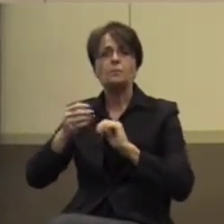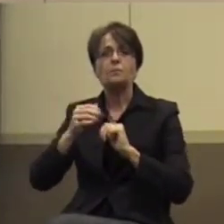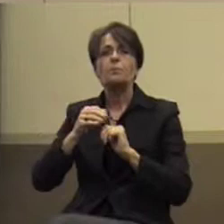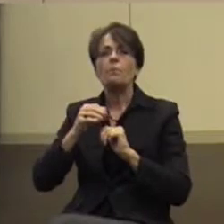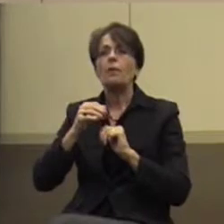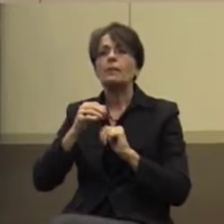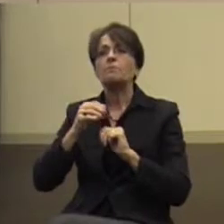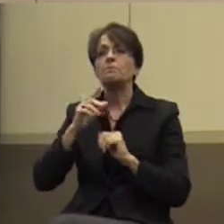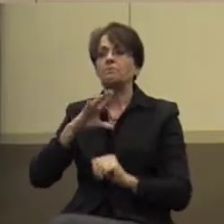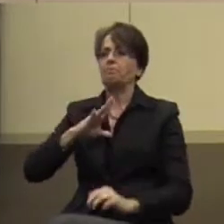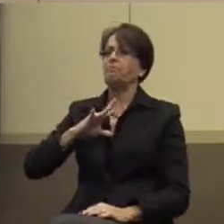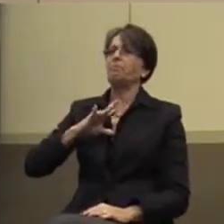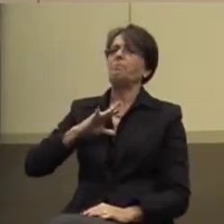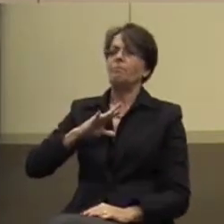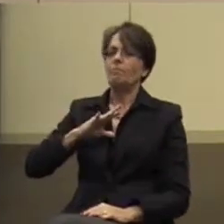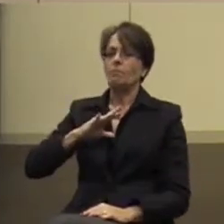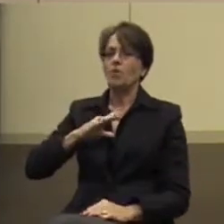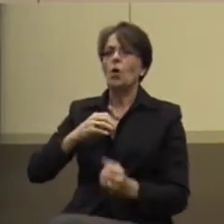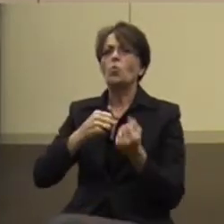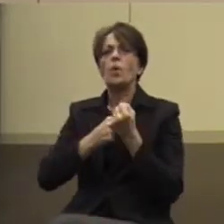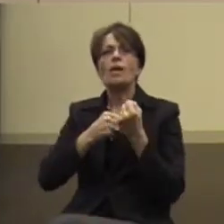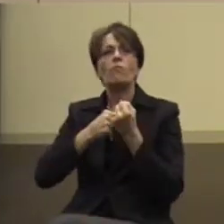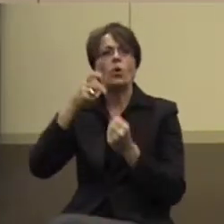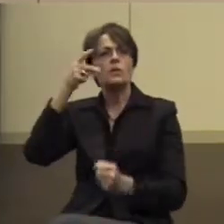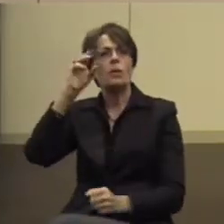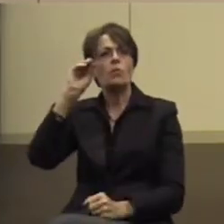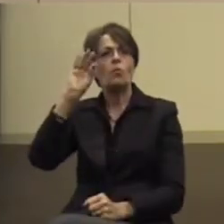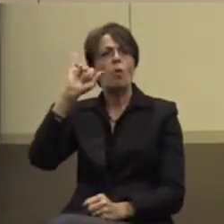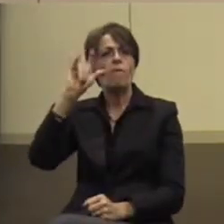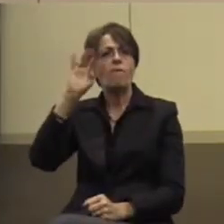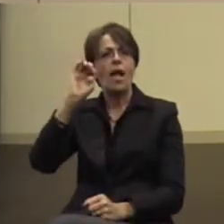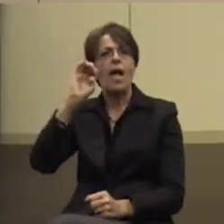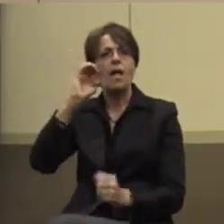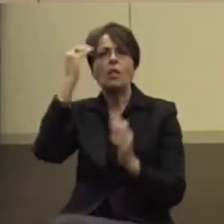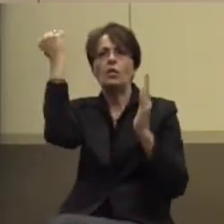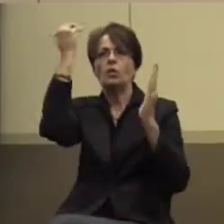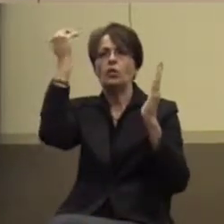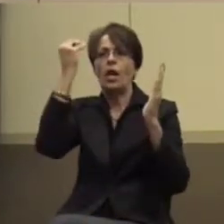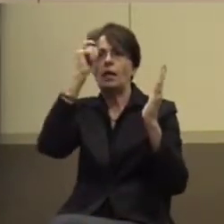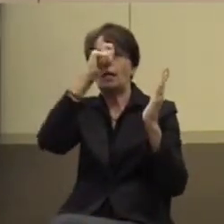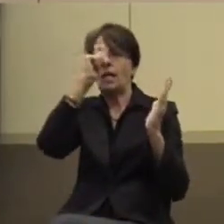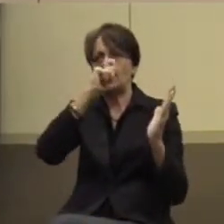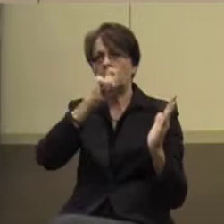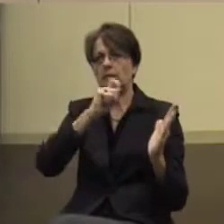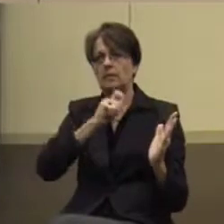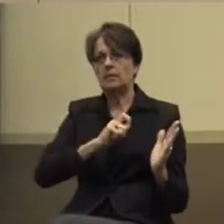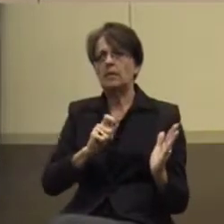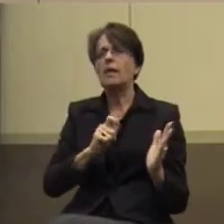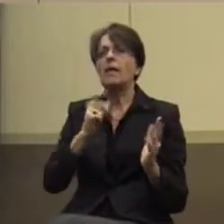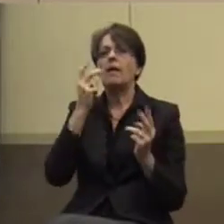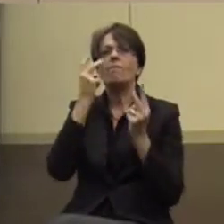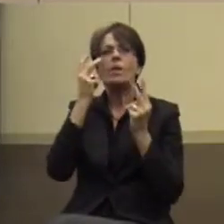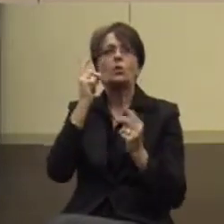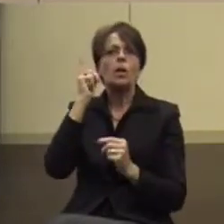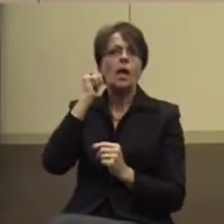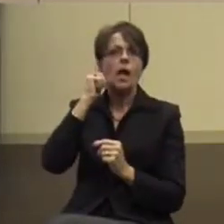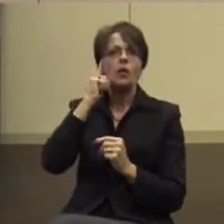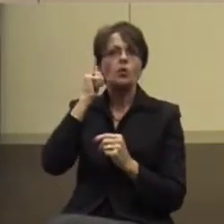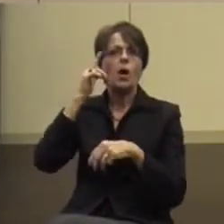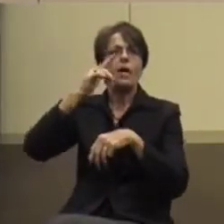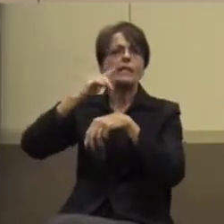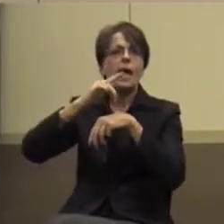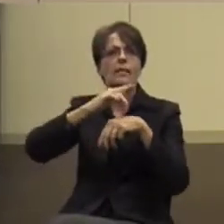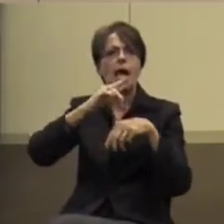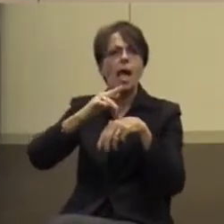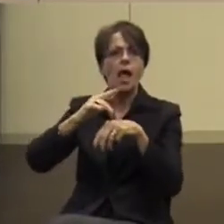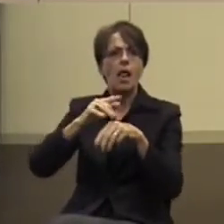And it's a cool reinforcement profile checklist to where it goes through visual, visual, auditory,